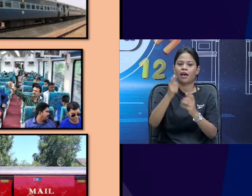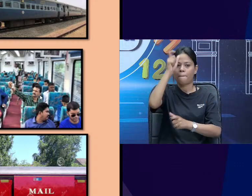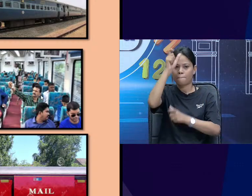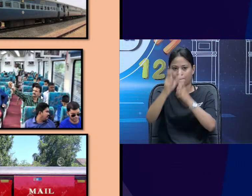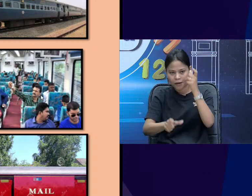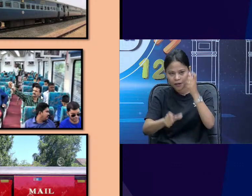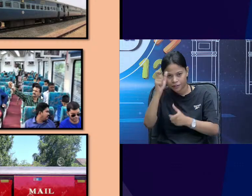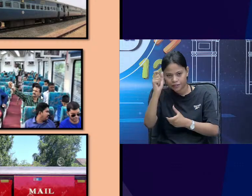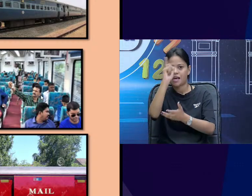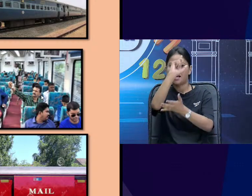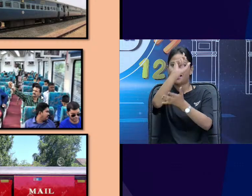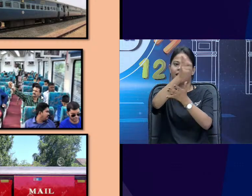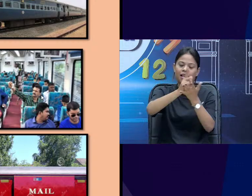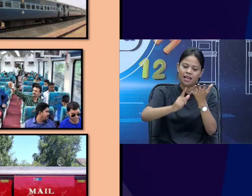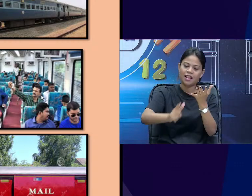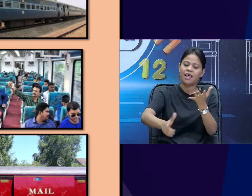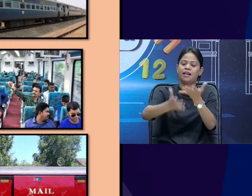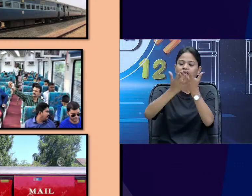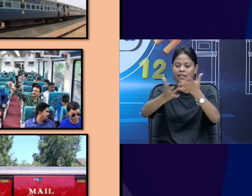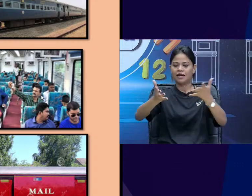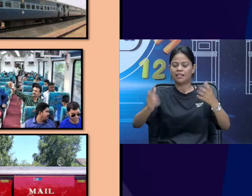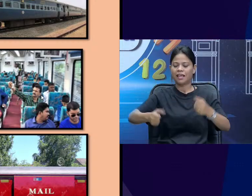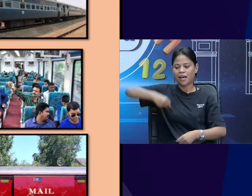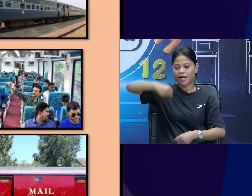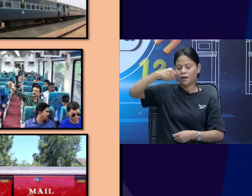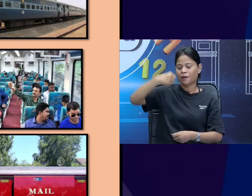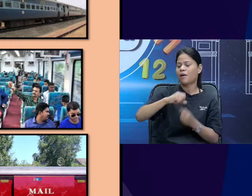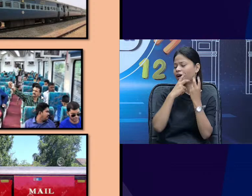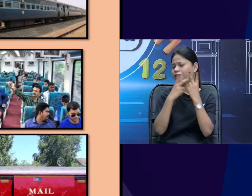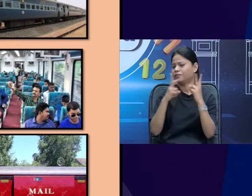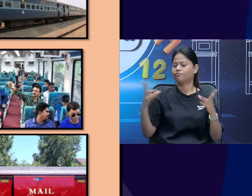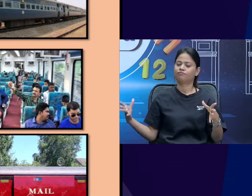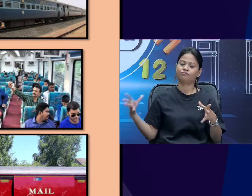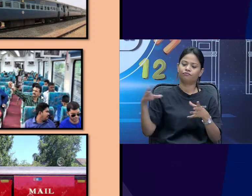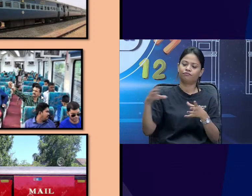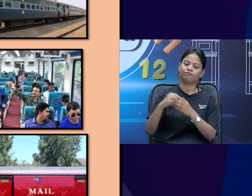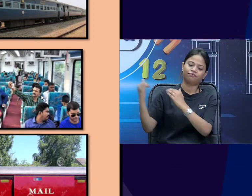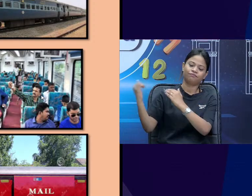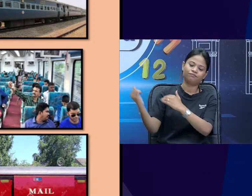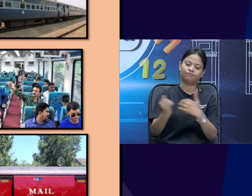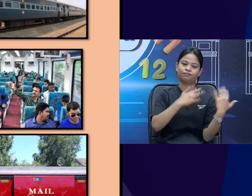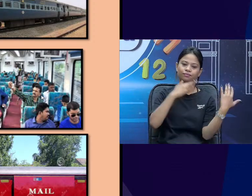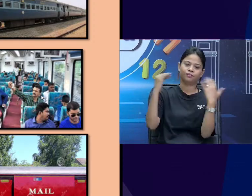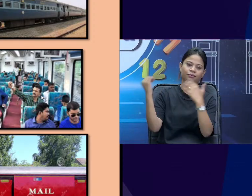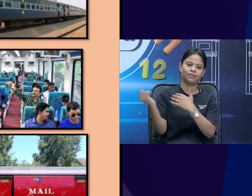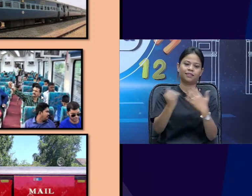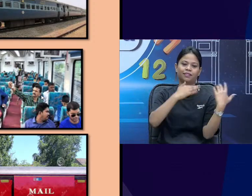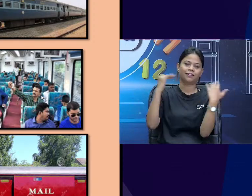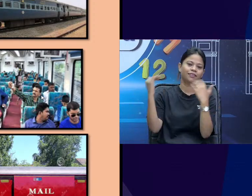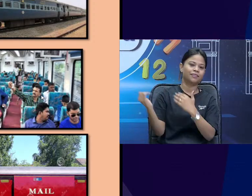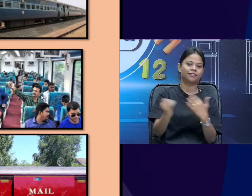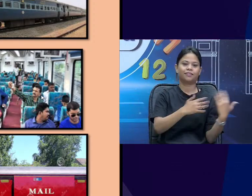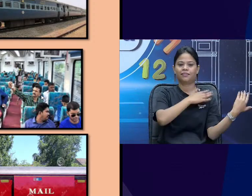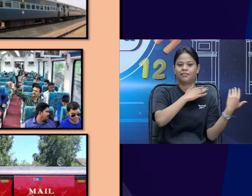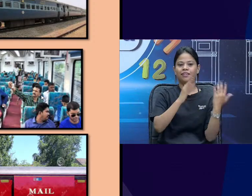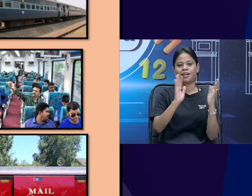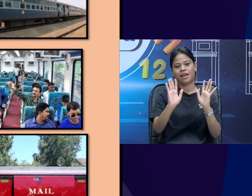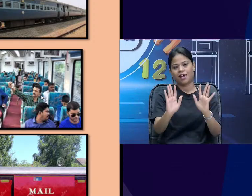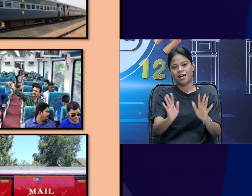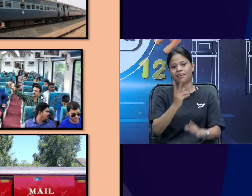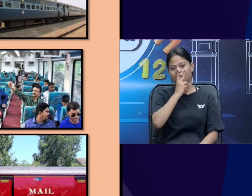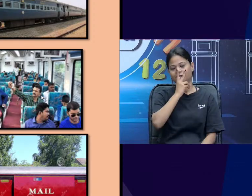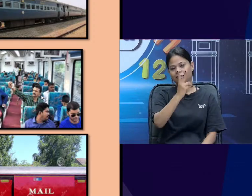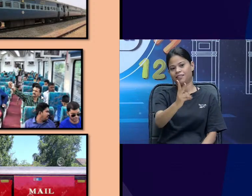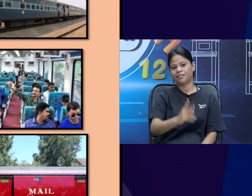video sitting in the train. We all do that, isn't it? When we sit, when we go now, we have all of us have a